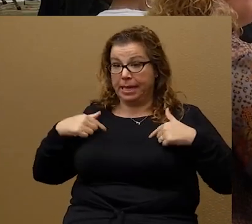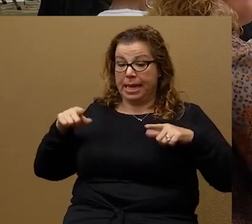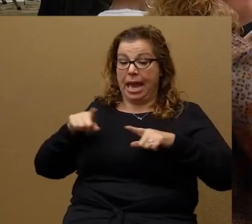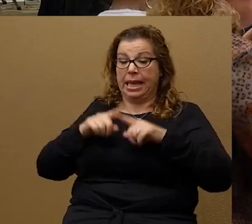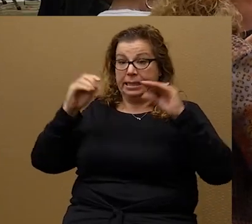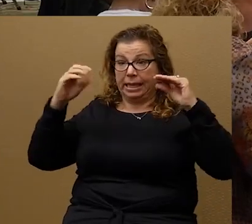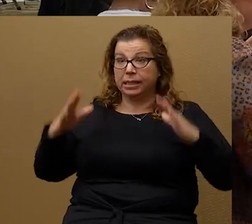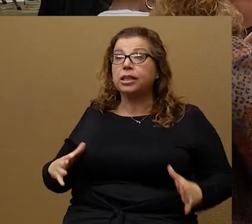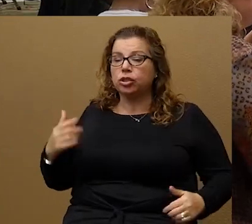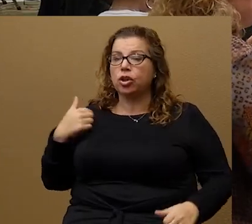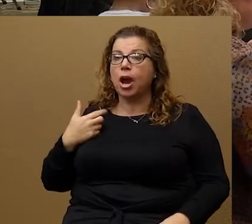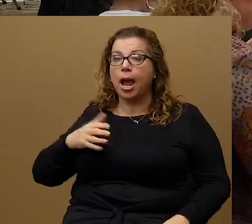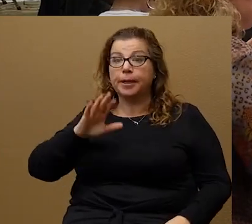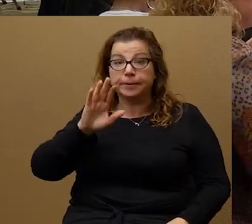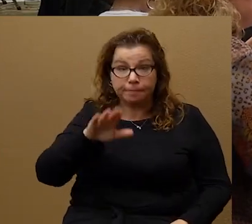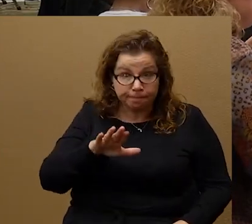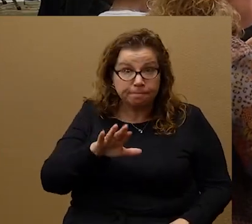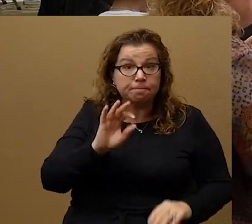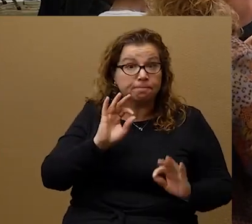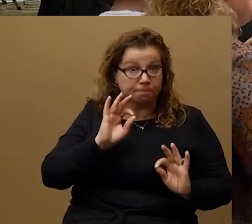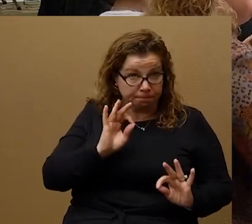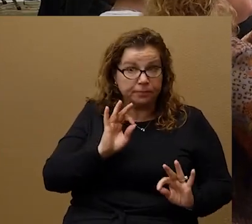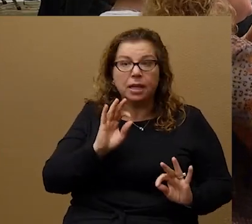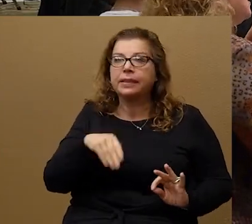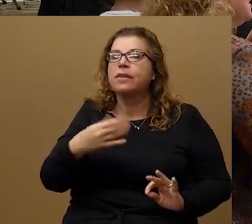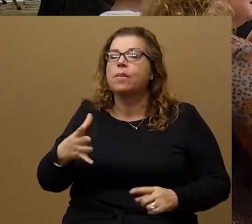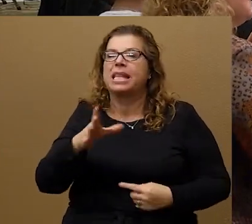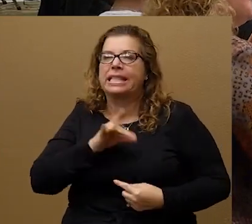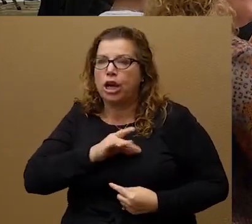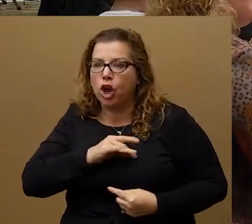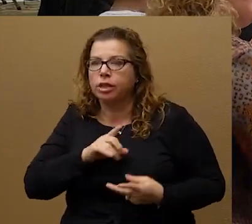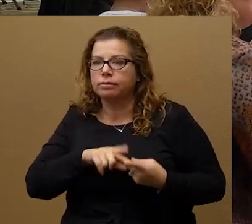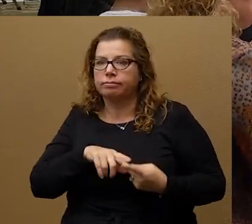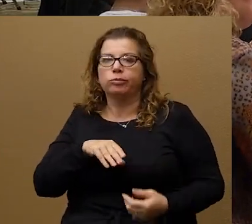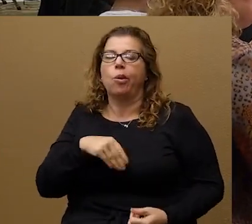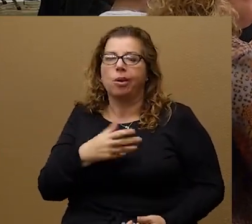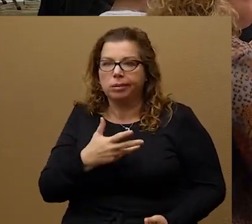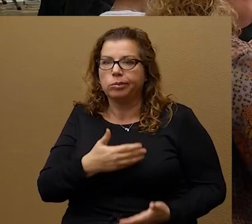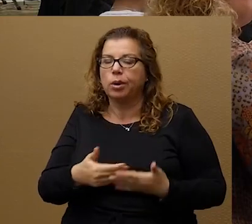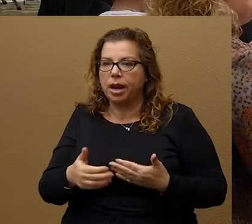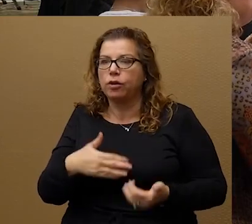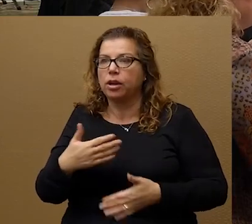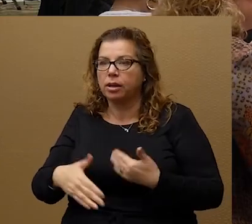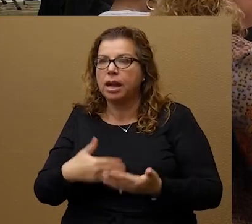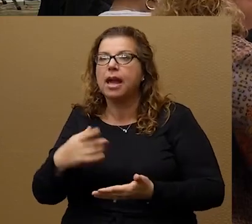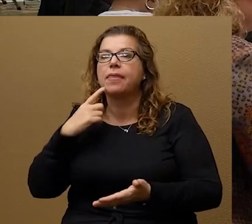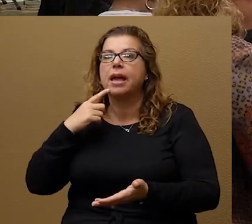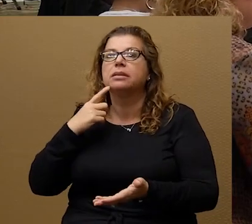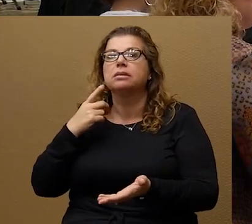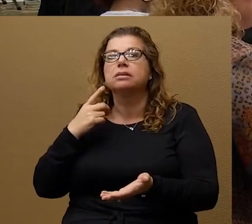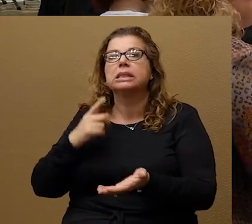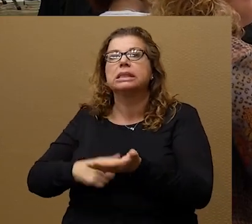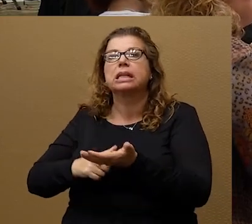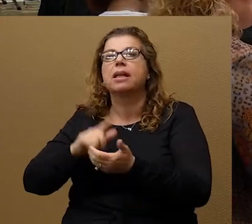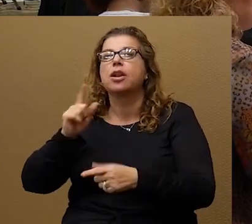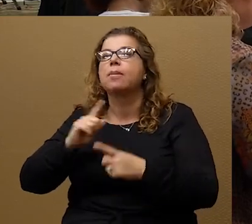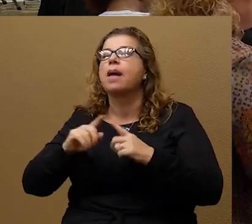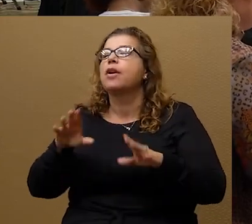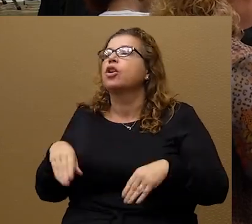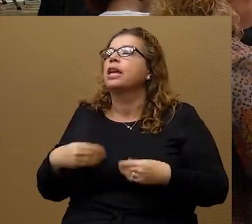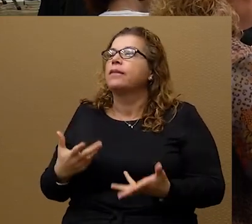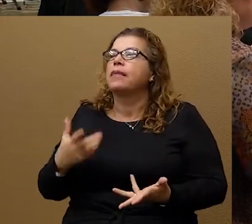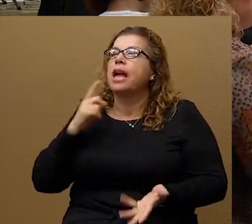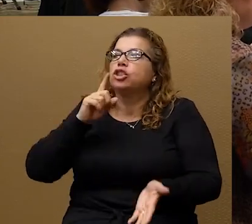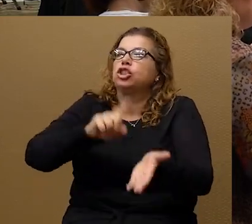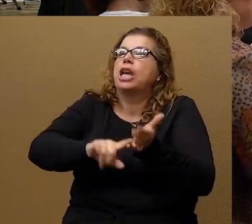every period, here's your points, and then discuss it with someone later. But they're getting those points